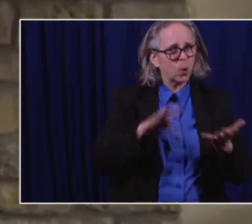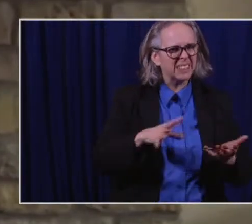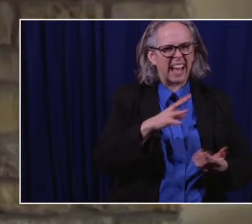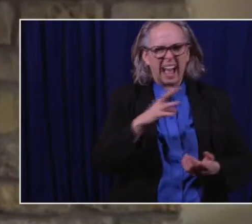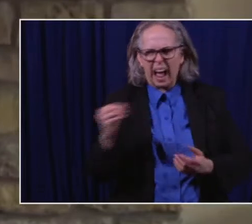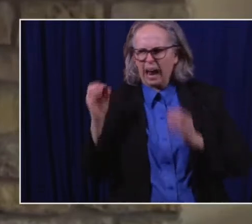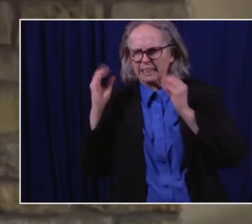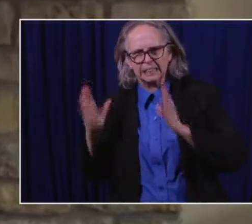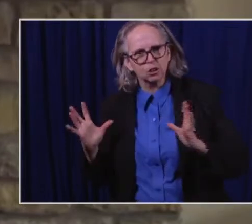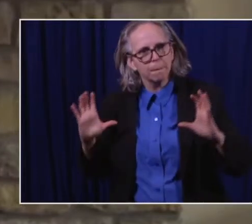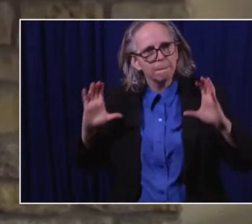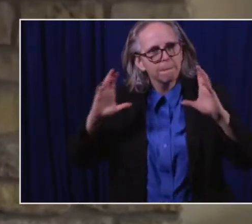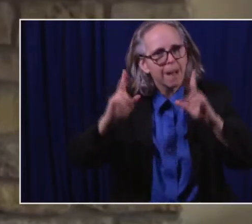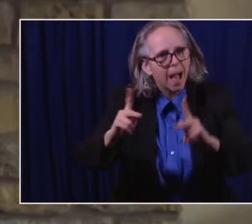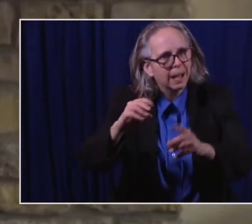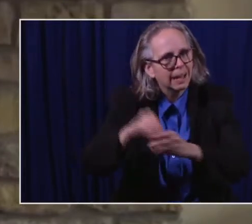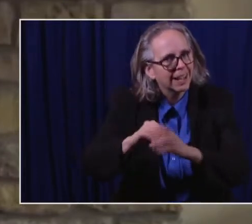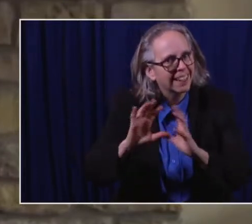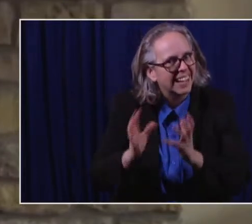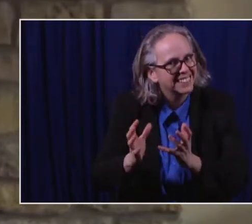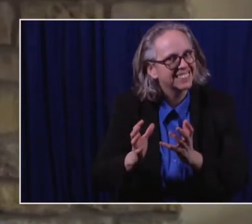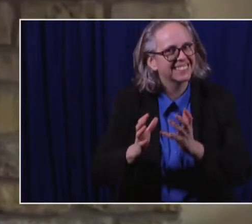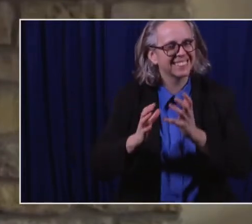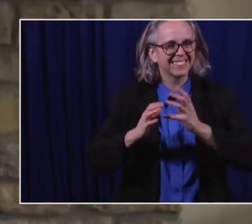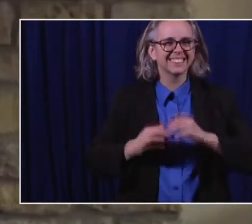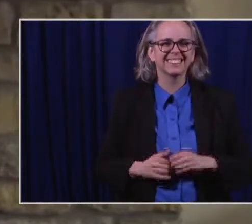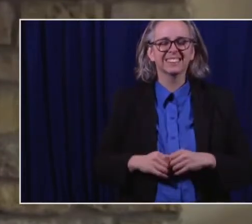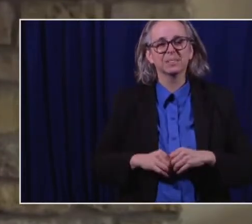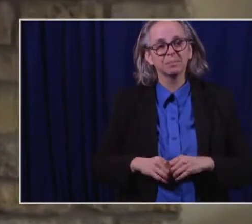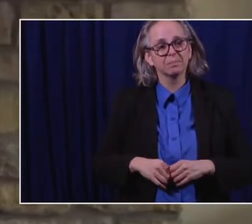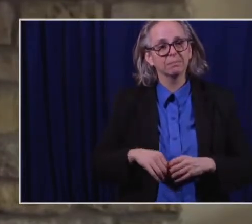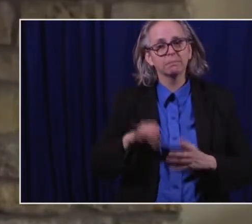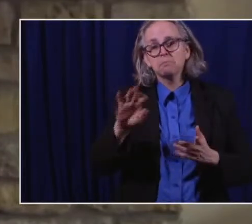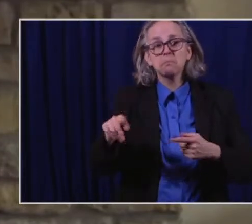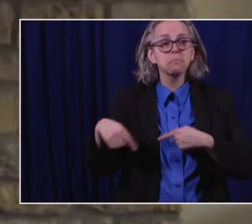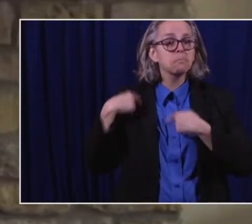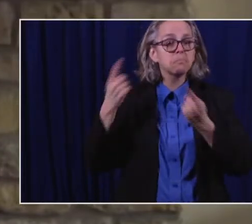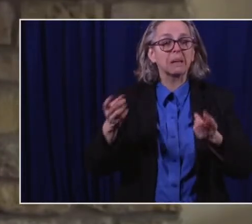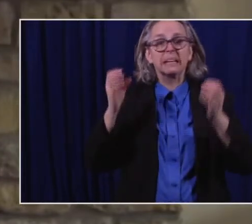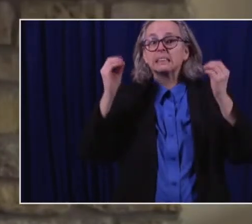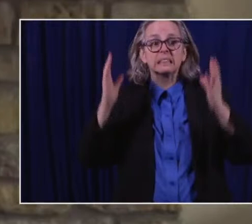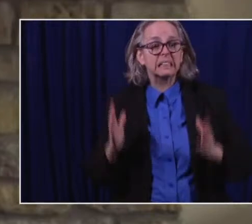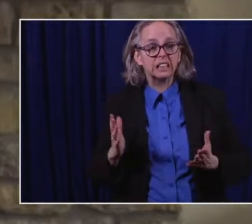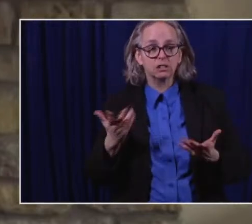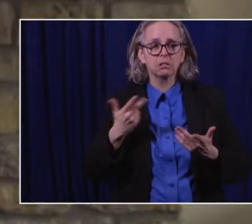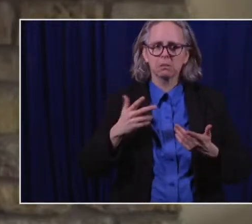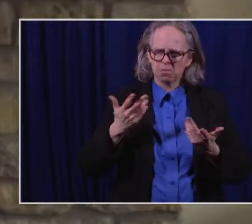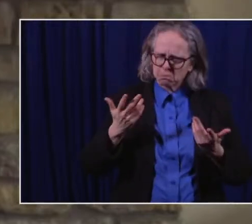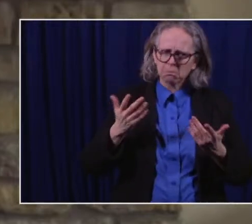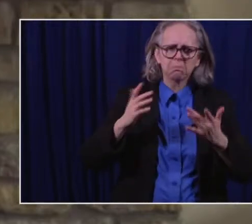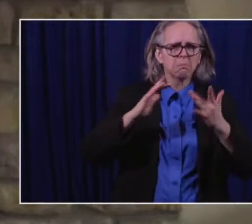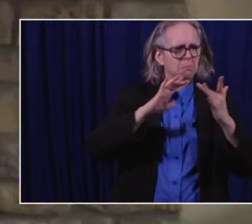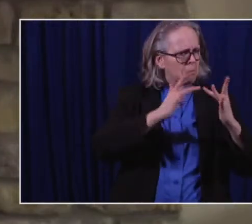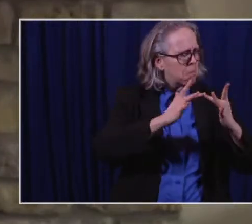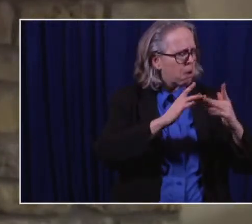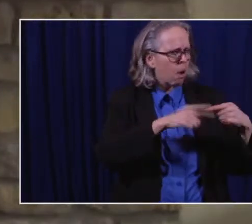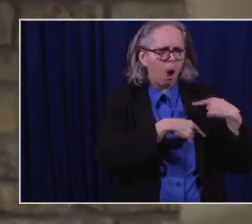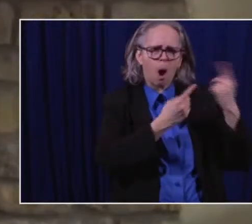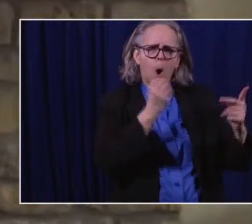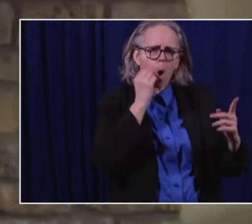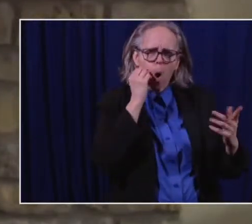school. So if there's a teacher who is, working from home, but wants to go, maybe has